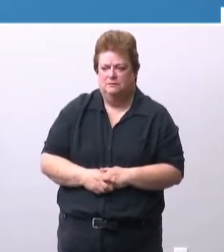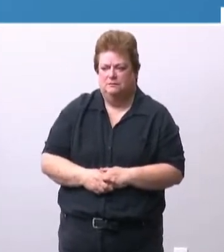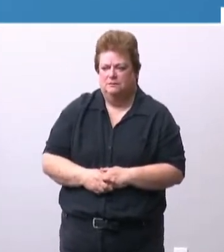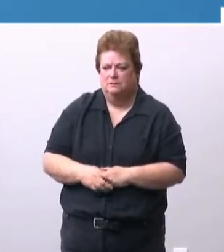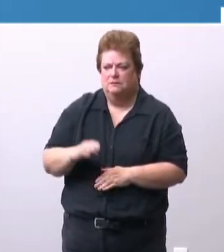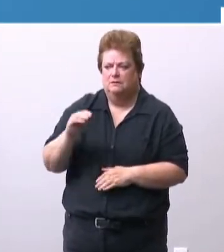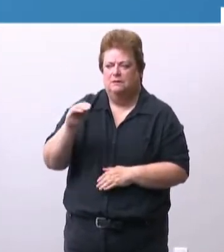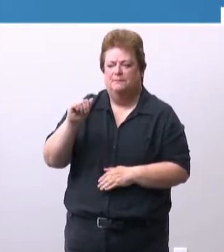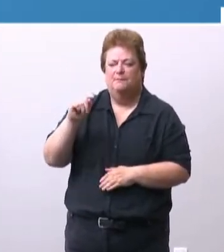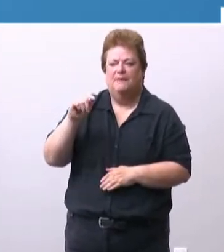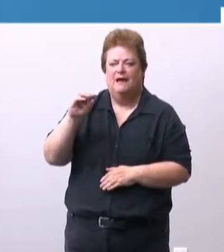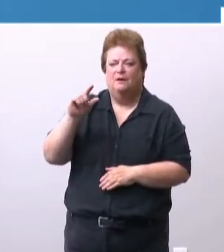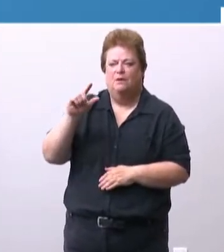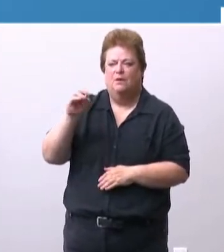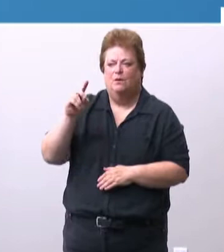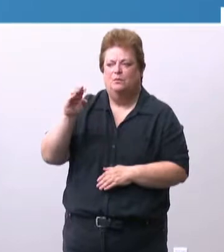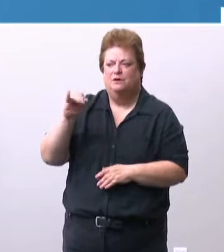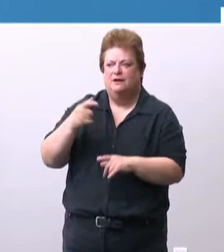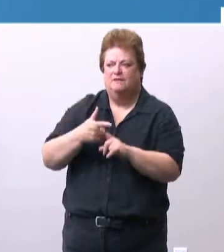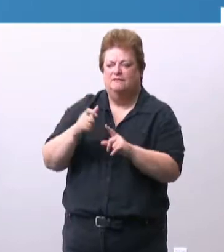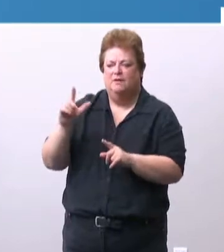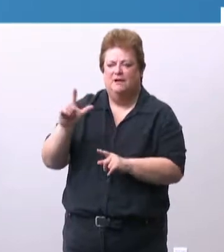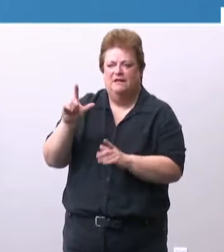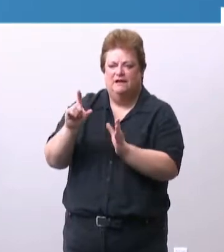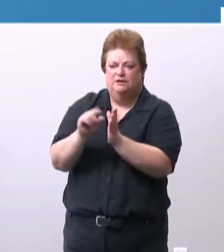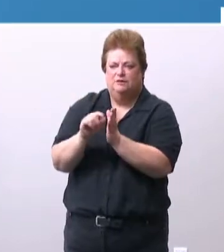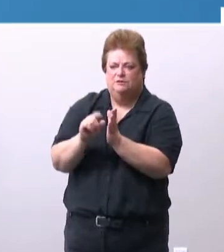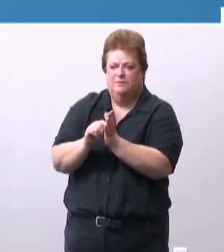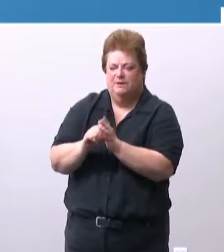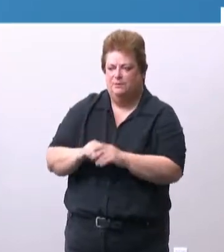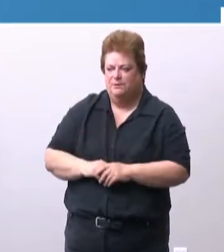Hi, Pat. It's Ben Olding with the Journal Star.